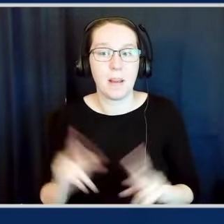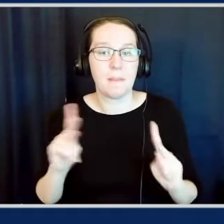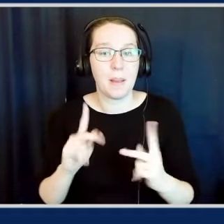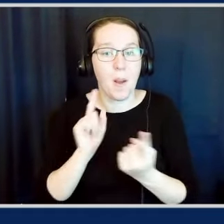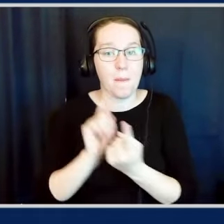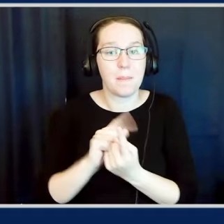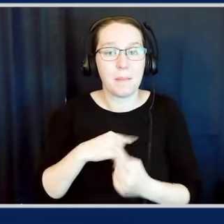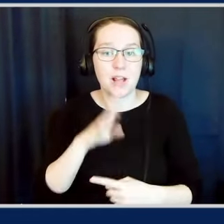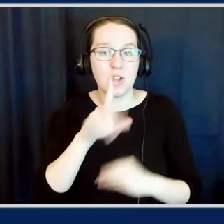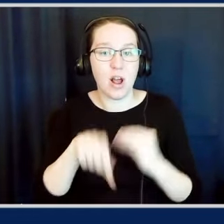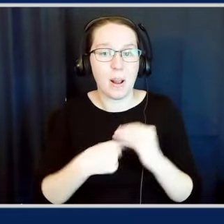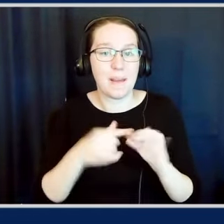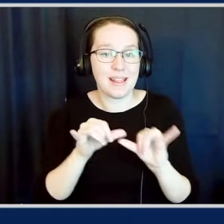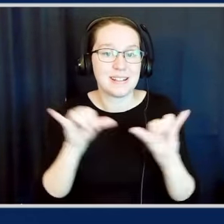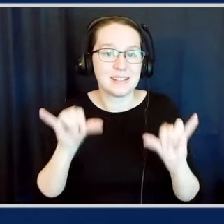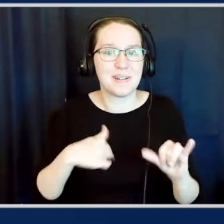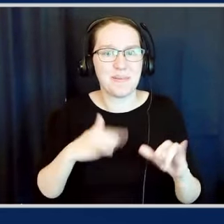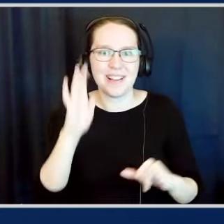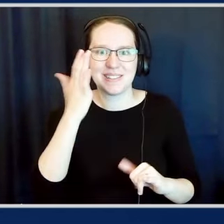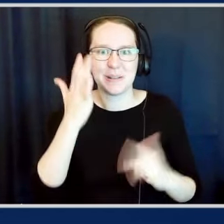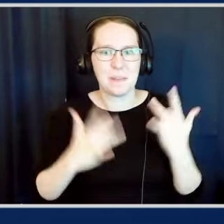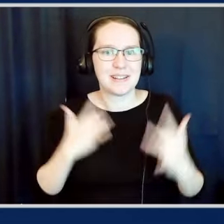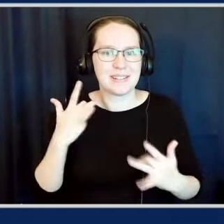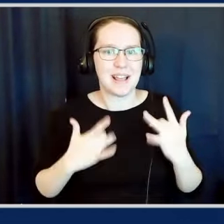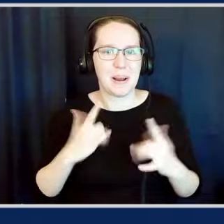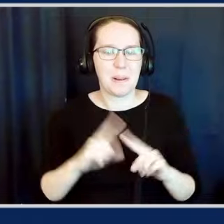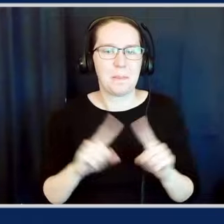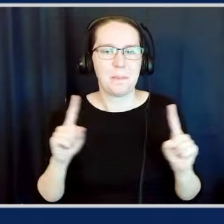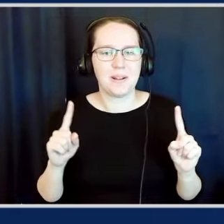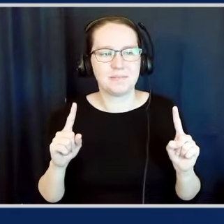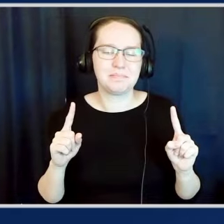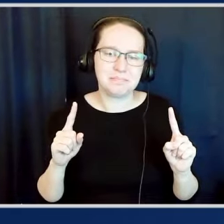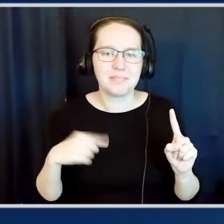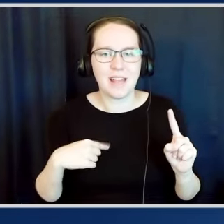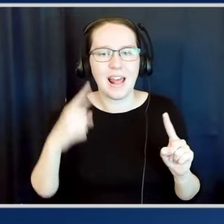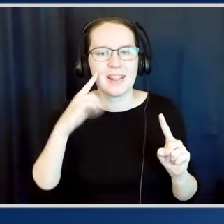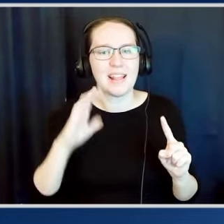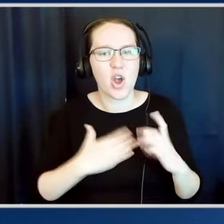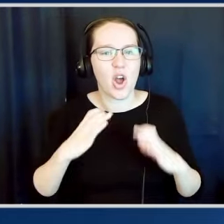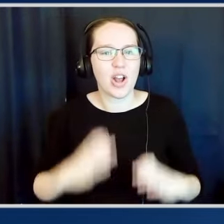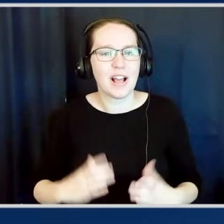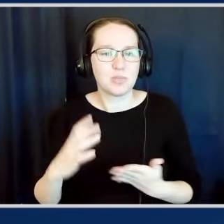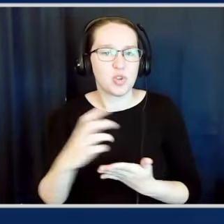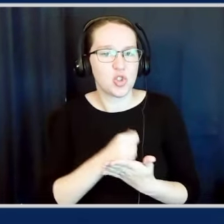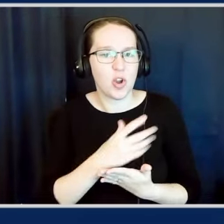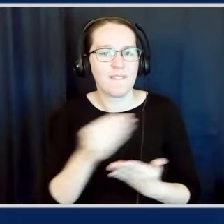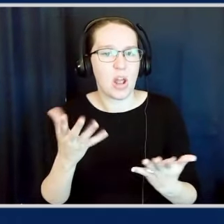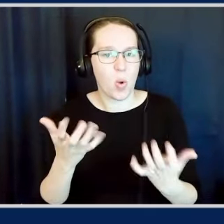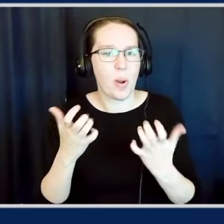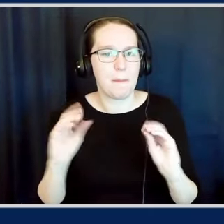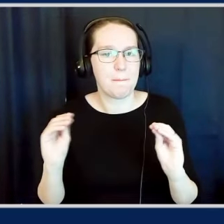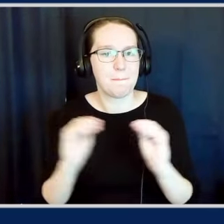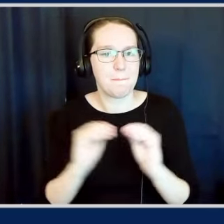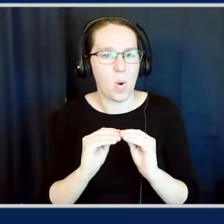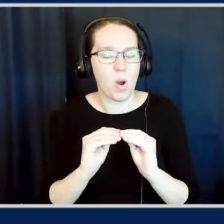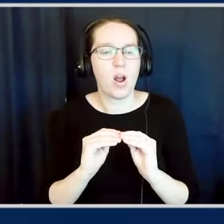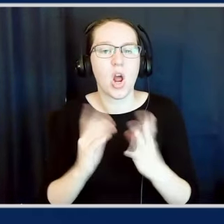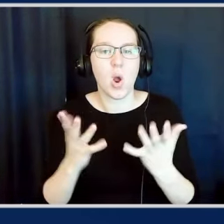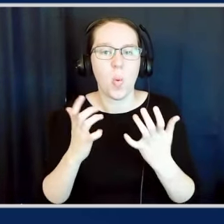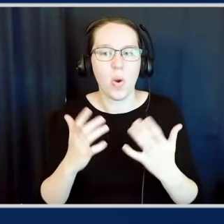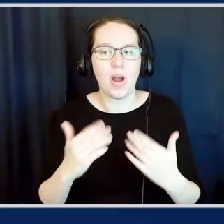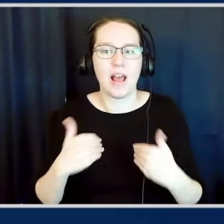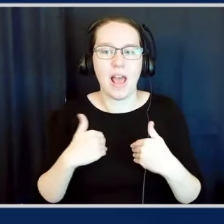system, and I seem really excited, but like, I think our customers deserve and wanted more from us. They wanted, to have maybe some of